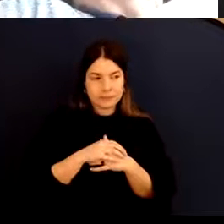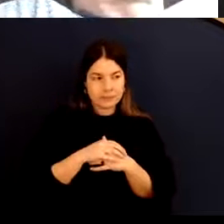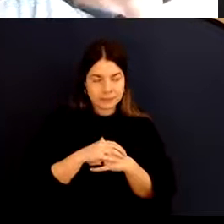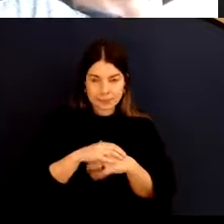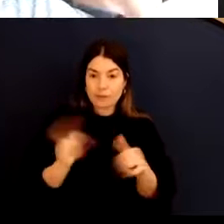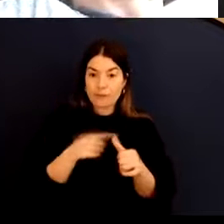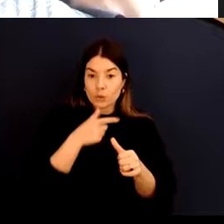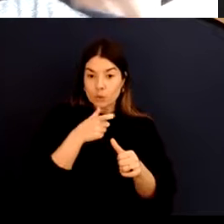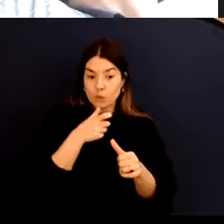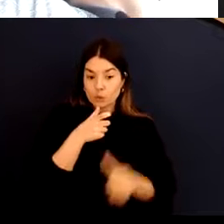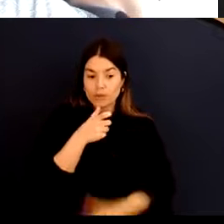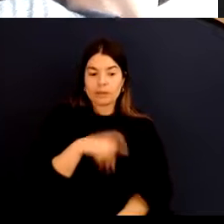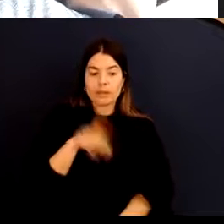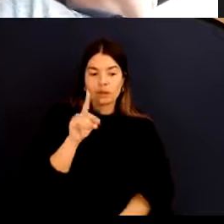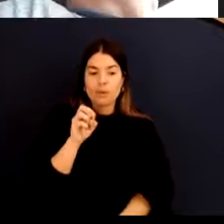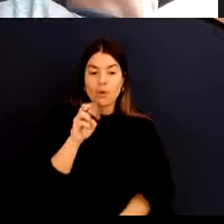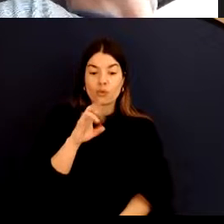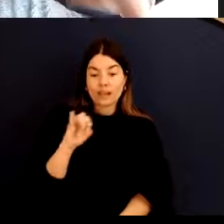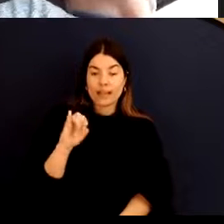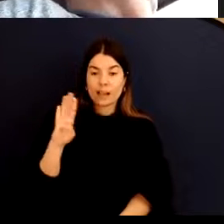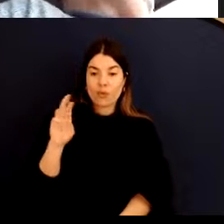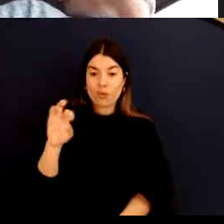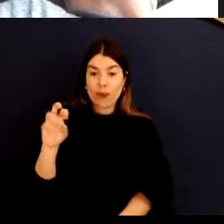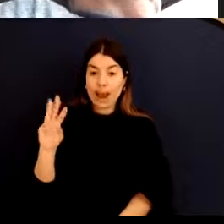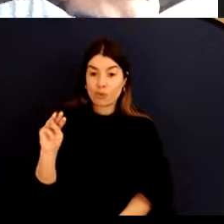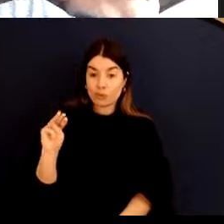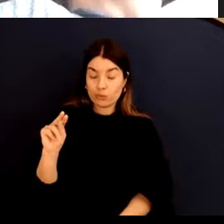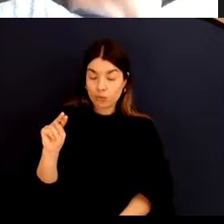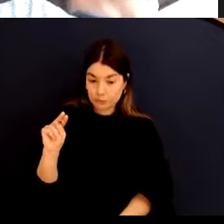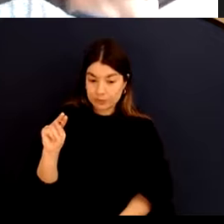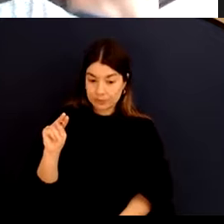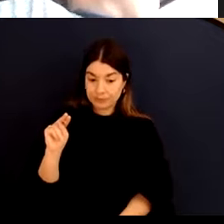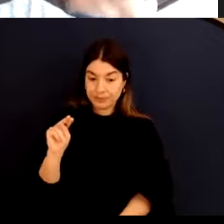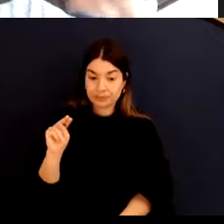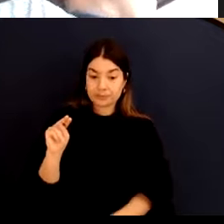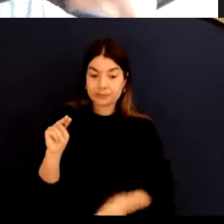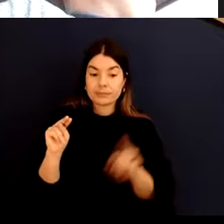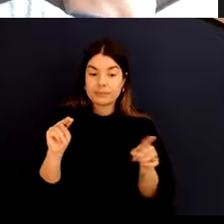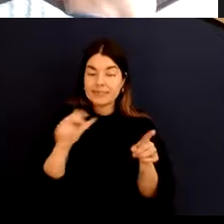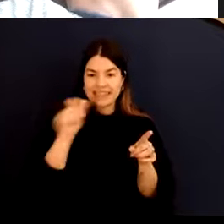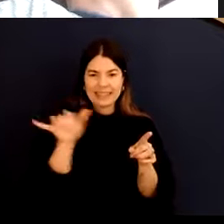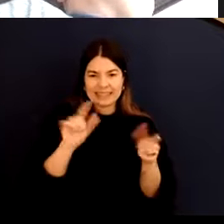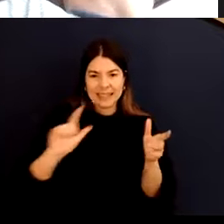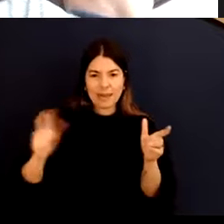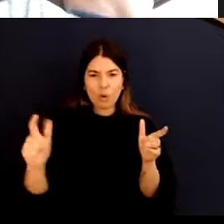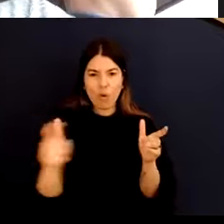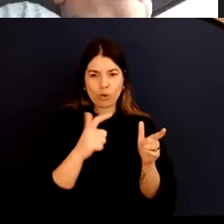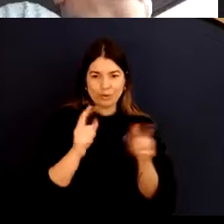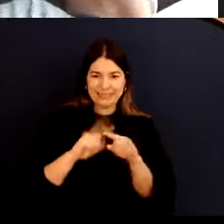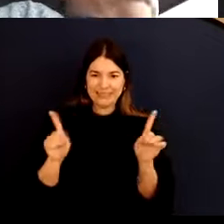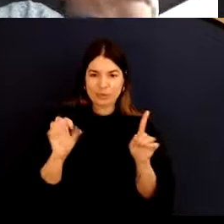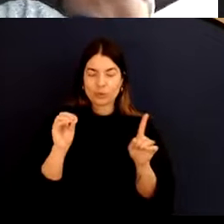Dory Brown. Okay, sorry, but we're still not going in the same order, so we'll be good.